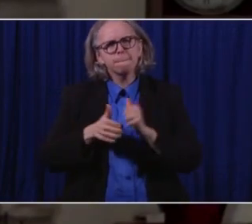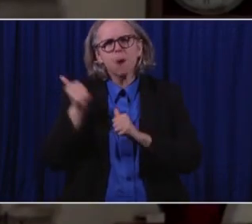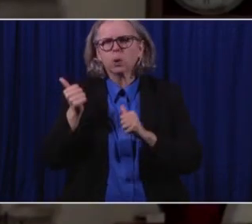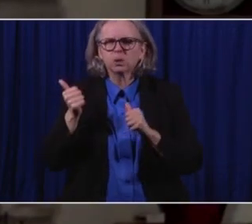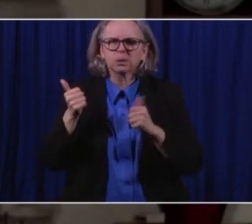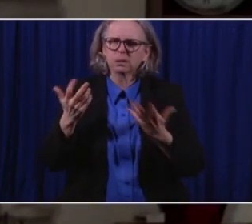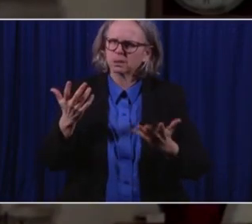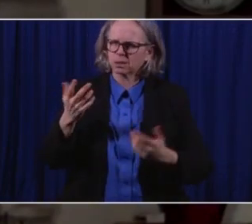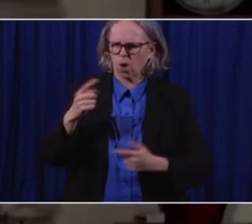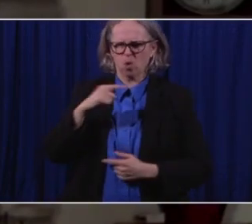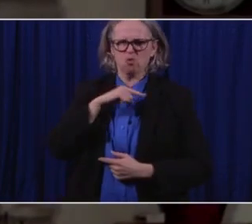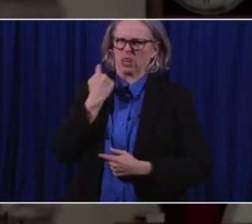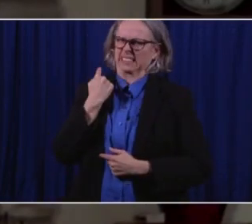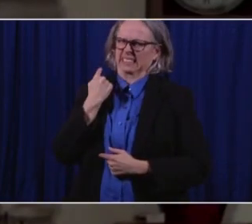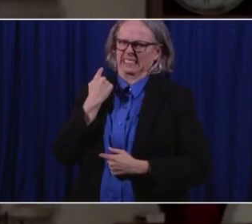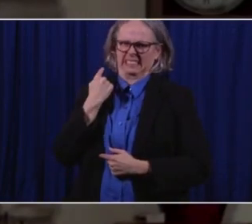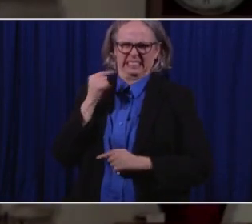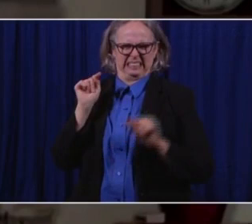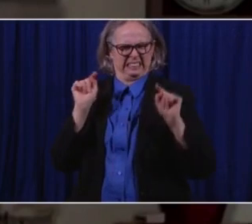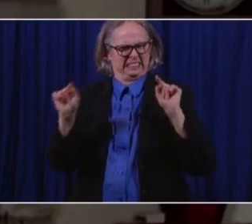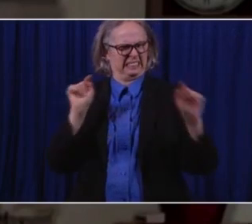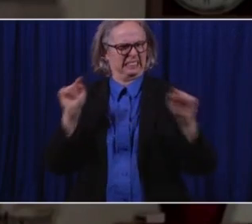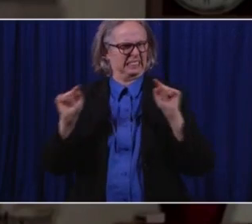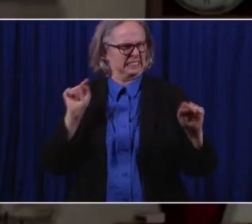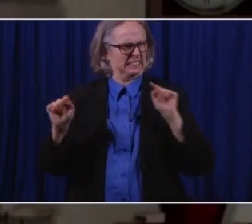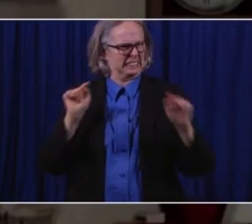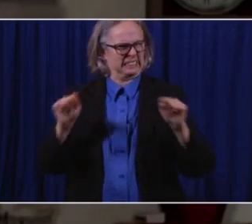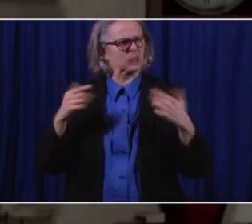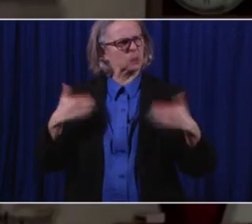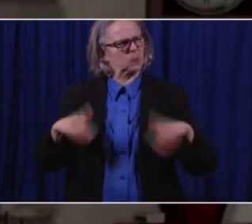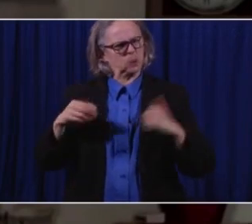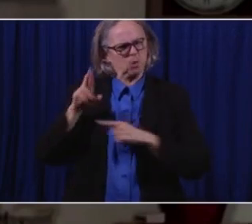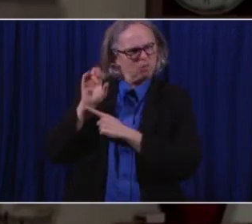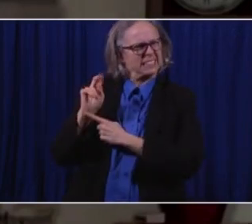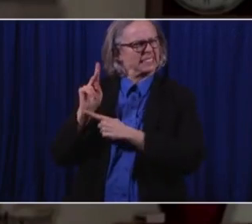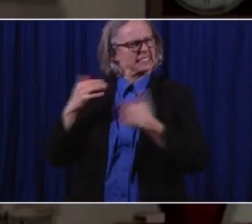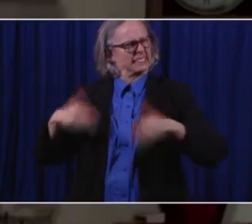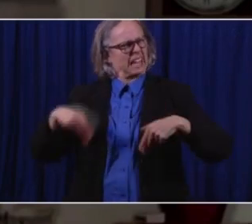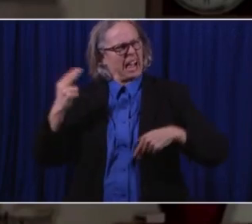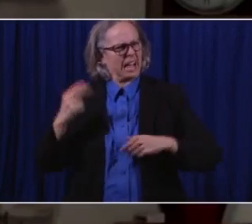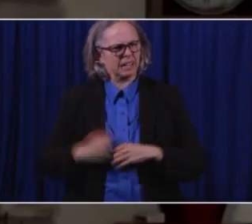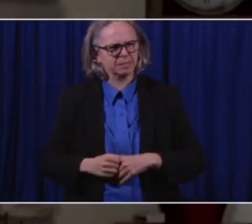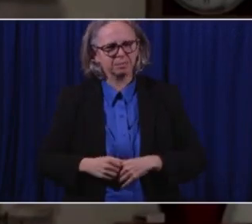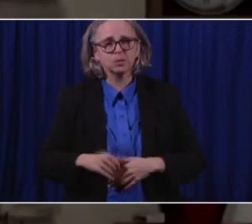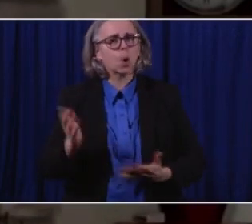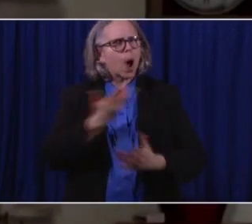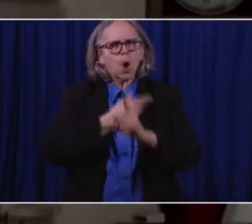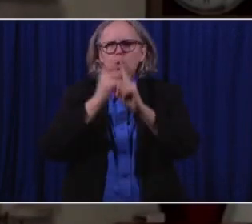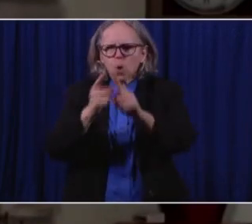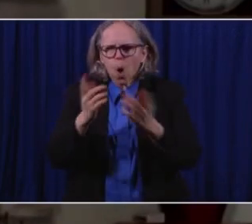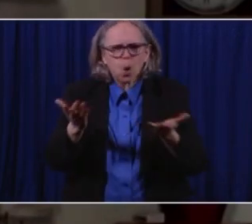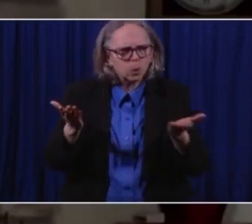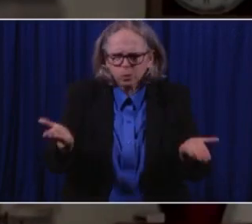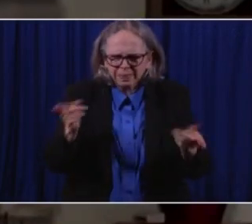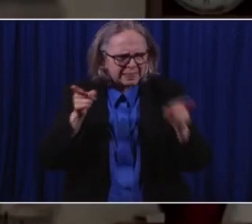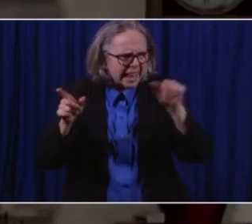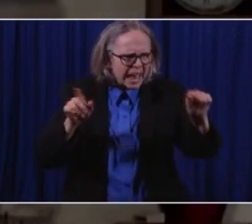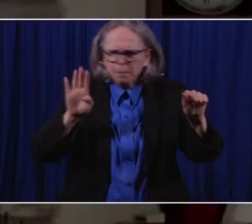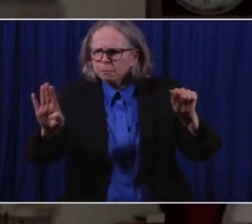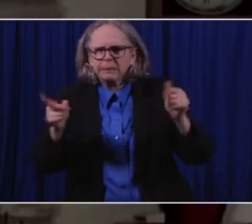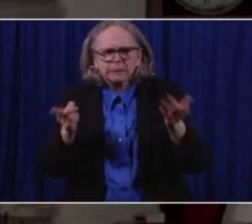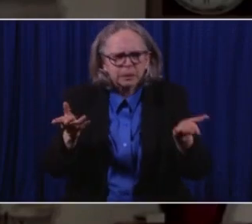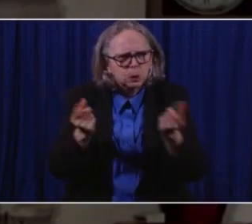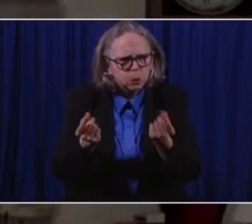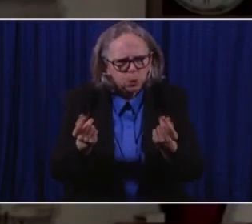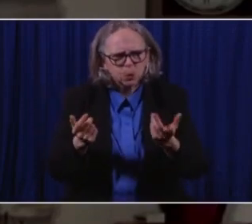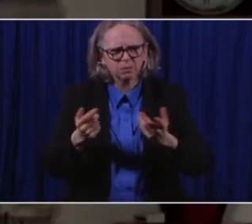our citizens in the state of Ohio. Second, we want to work to protect those who protect us in the